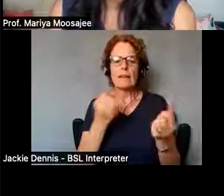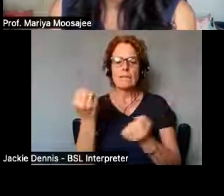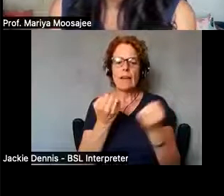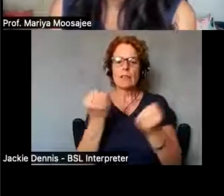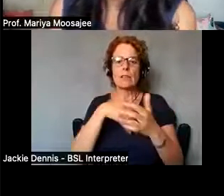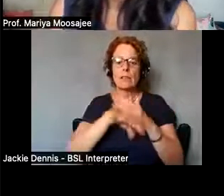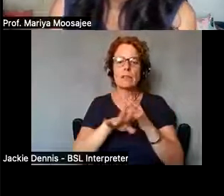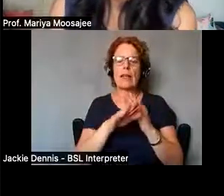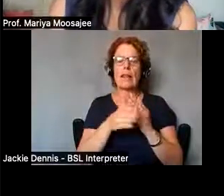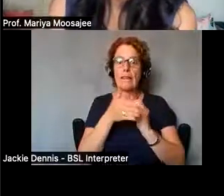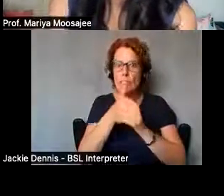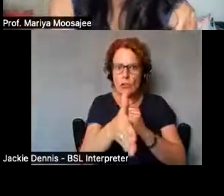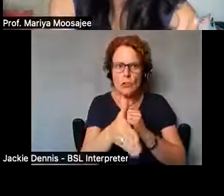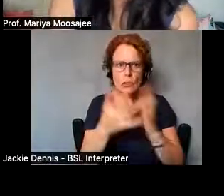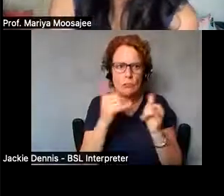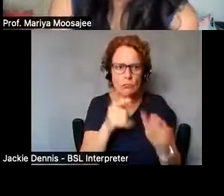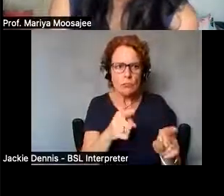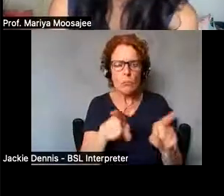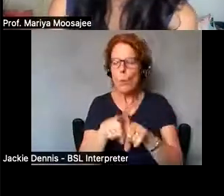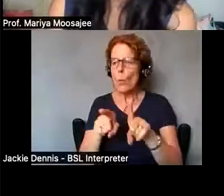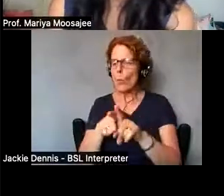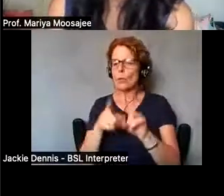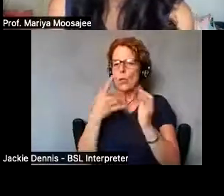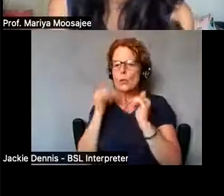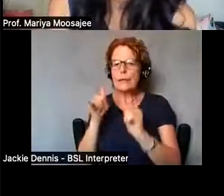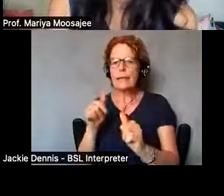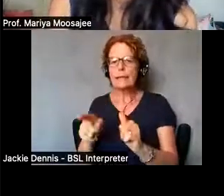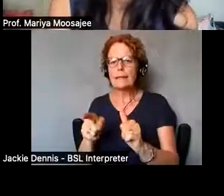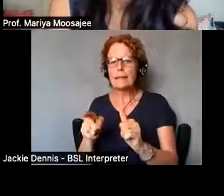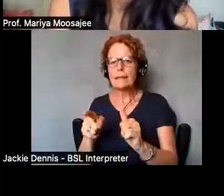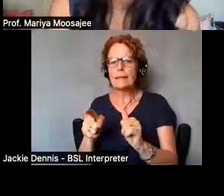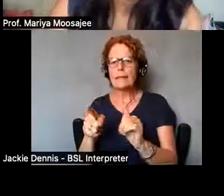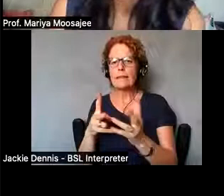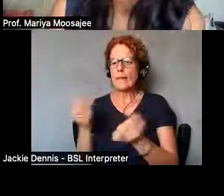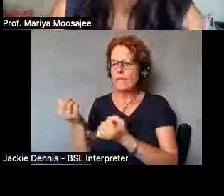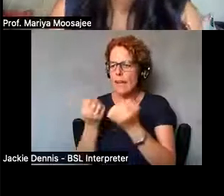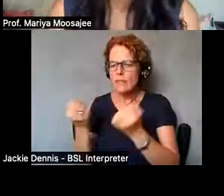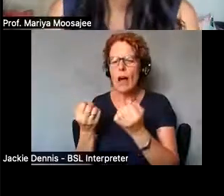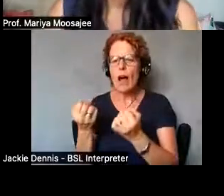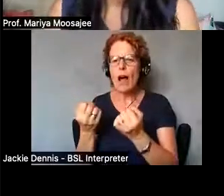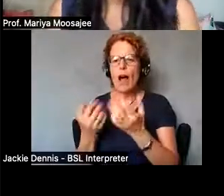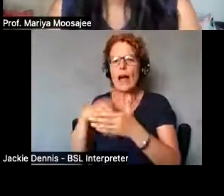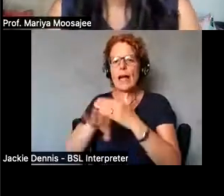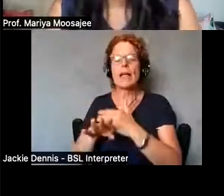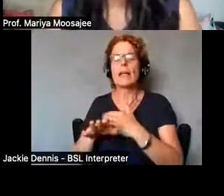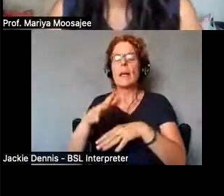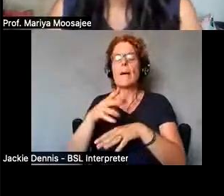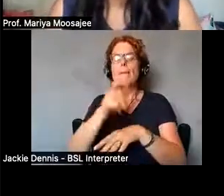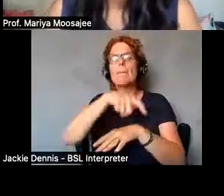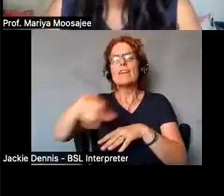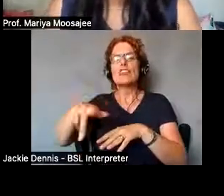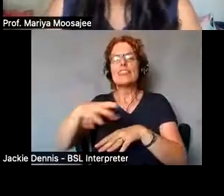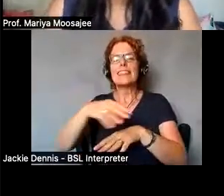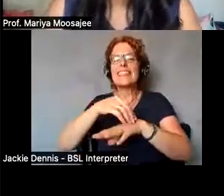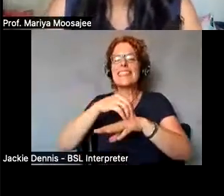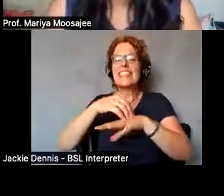zebrafish. We also tested the vectors in patient skin cells. So some of the patients that I've